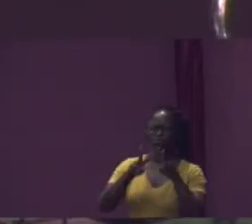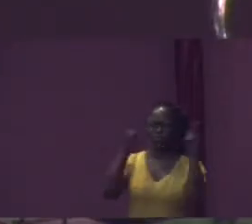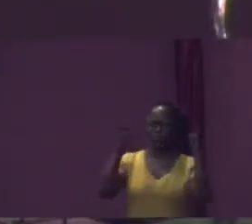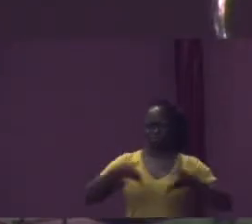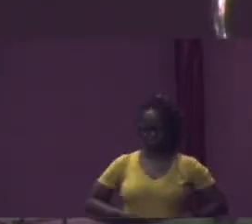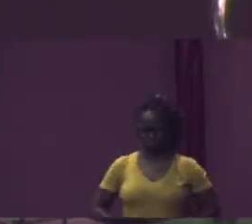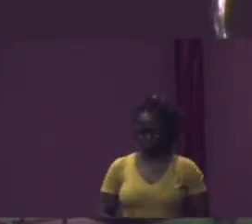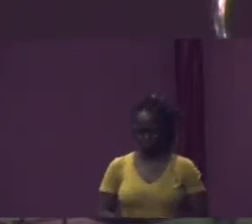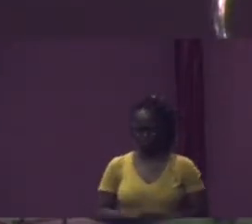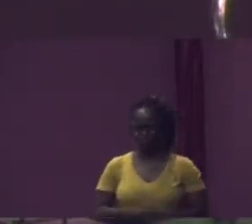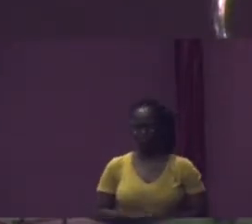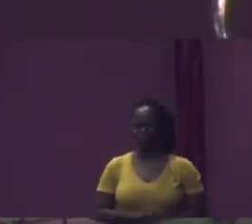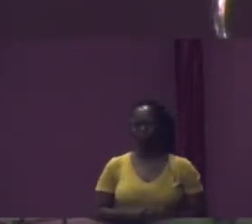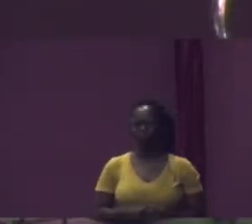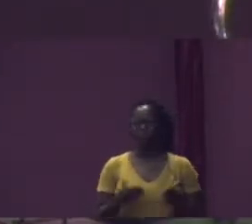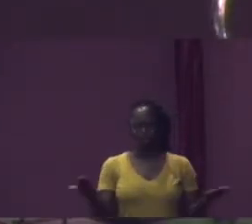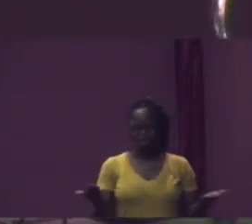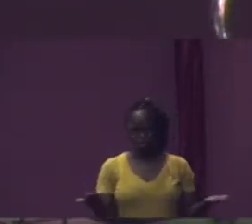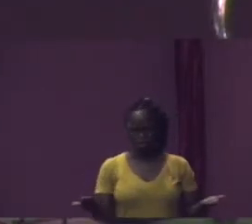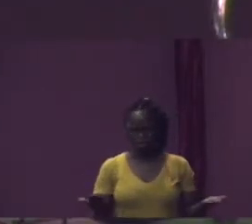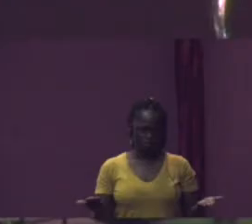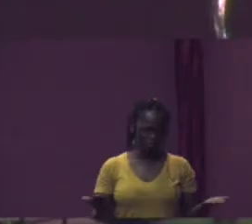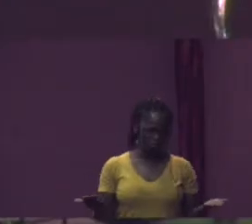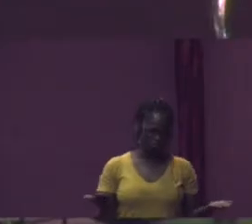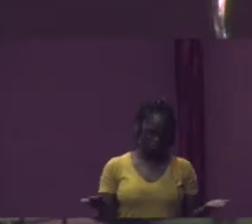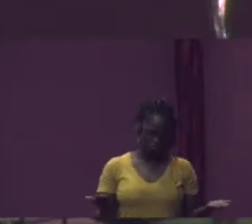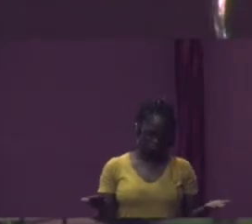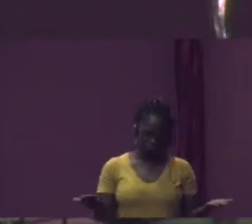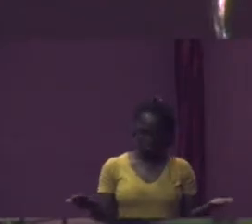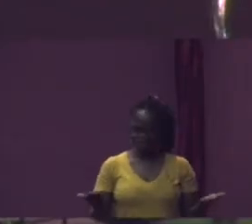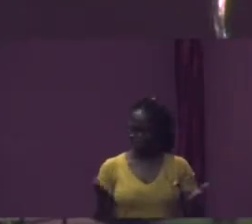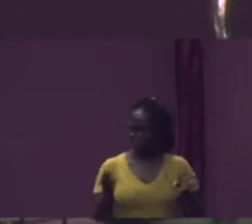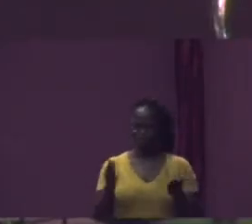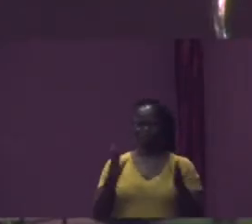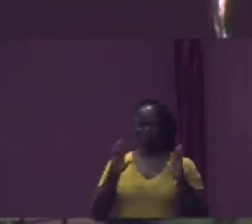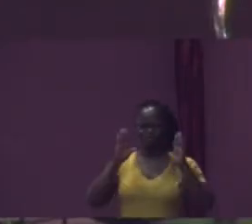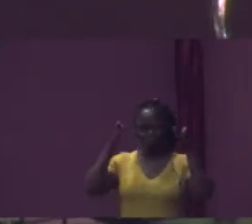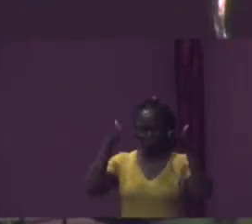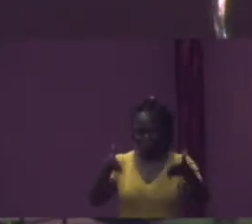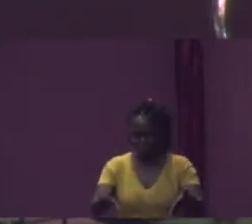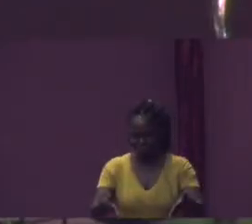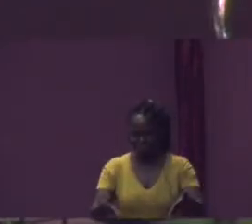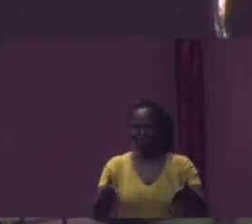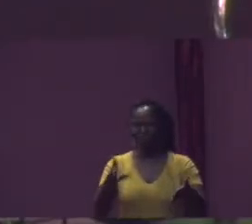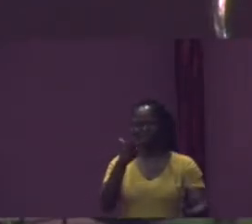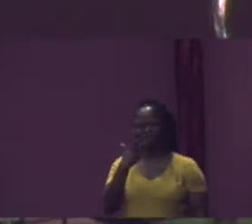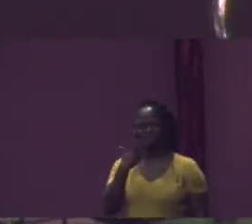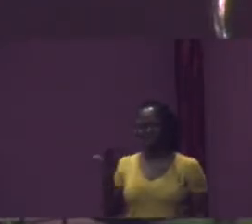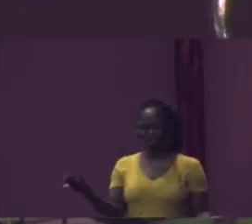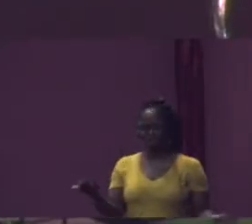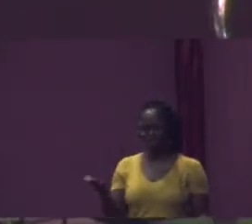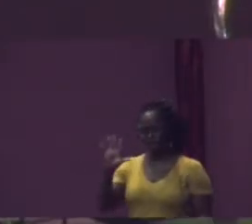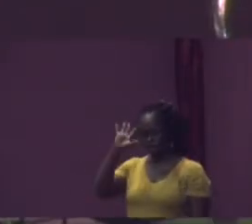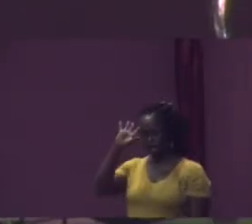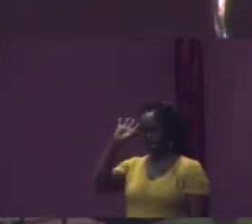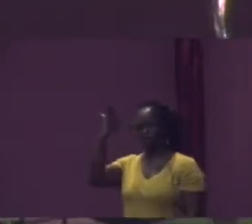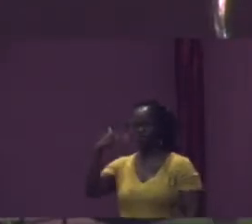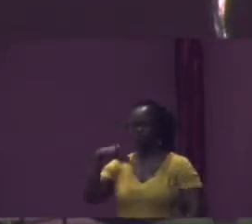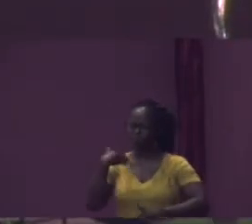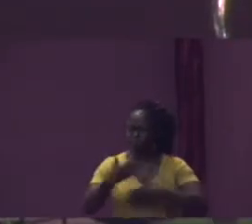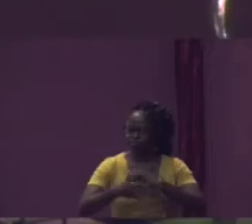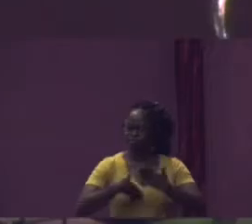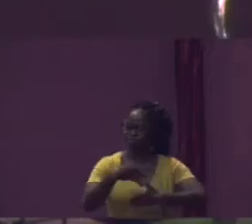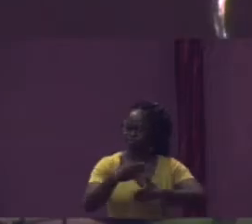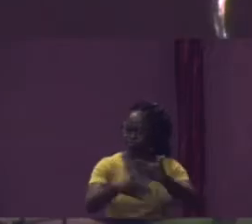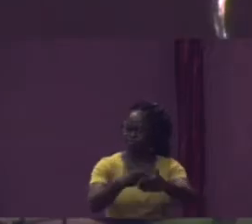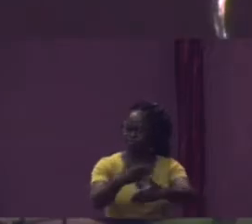Specialists, technologies, and institutional areas developed in response to these demands, and with these